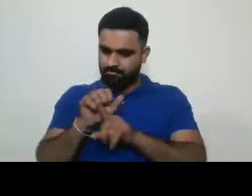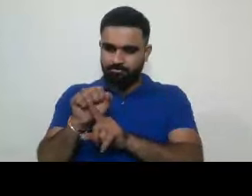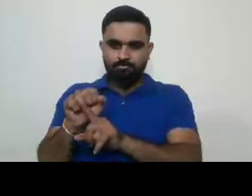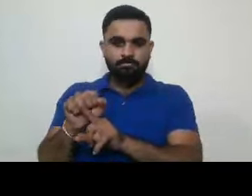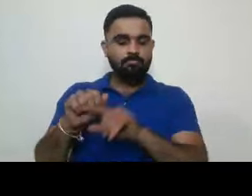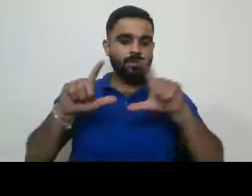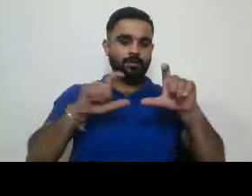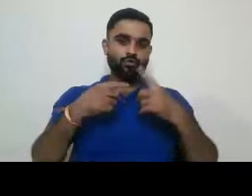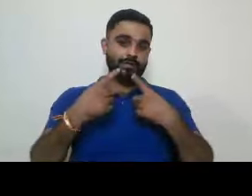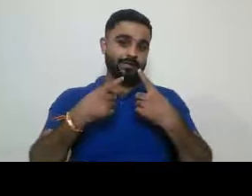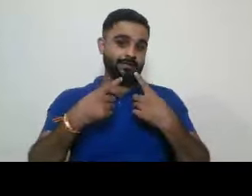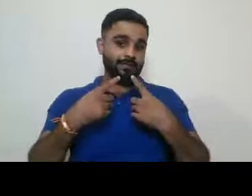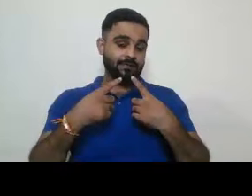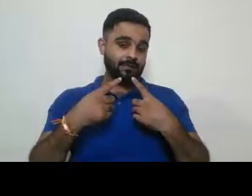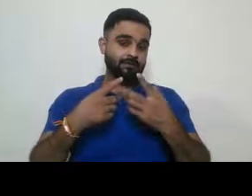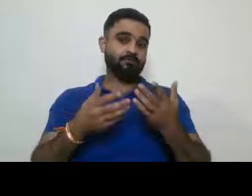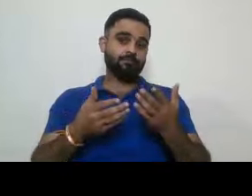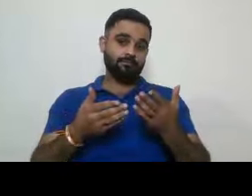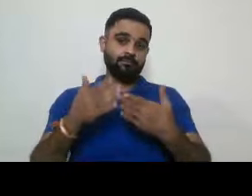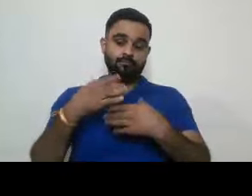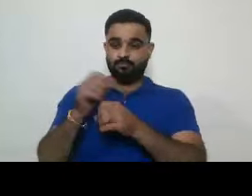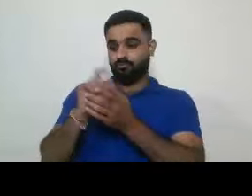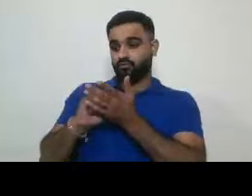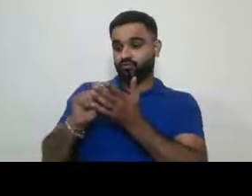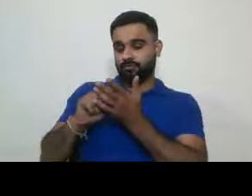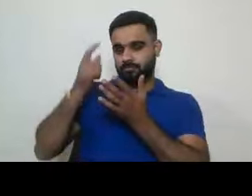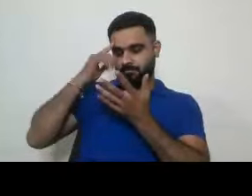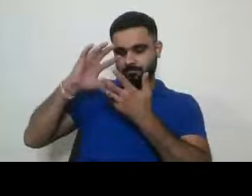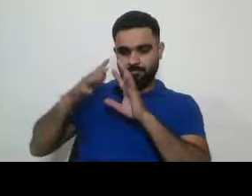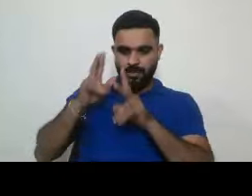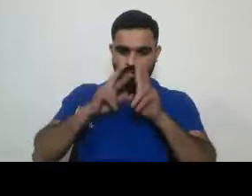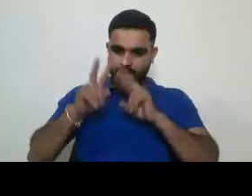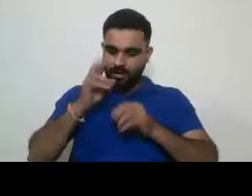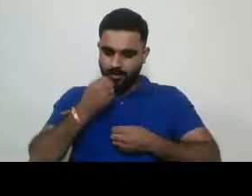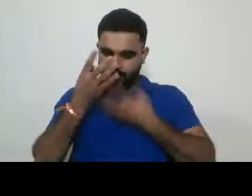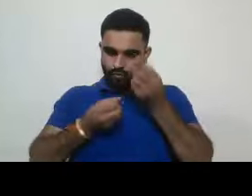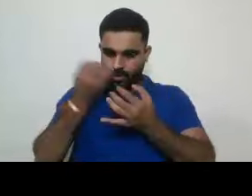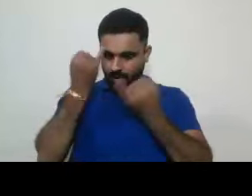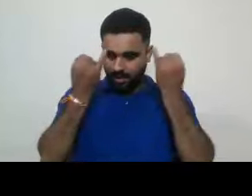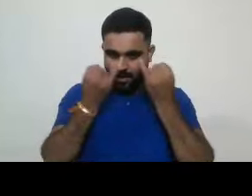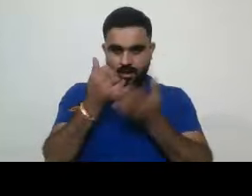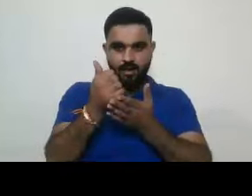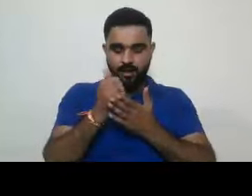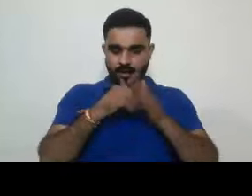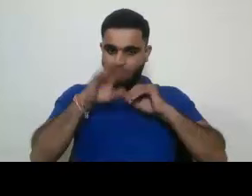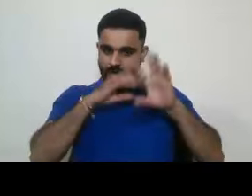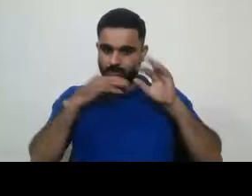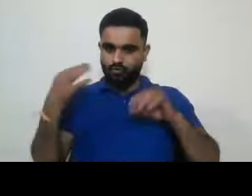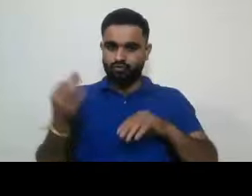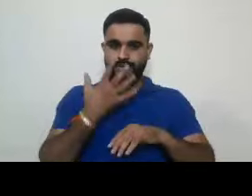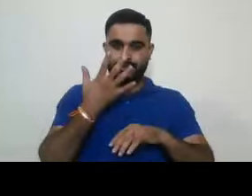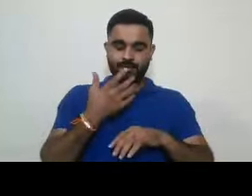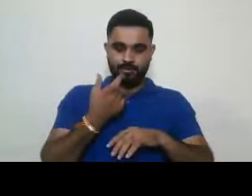image, talk about images as well. It can write, brainstorm, edit, explore ideas. It can help you learn something new. You want to